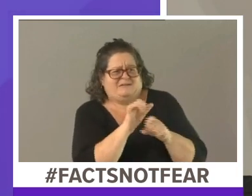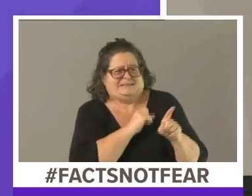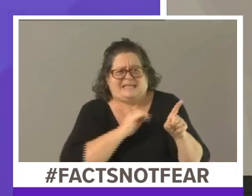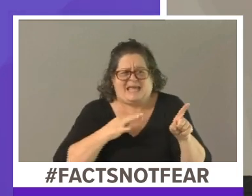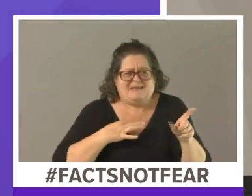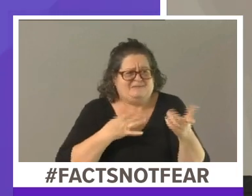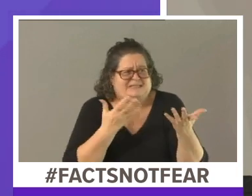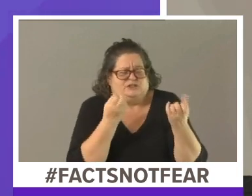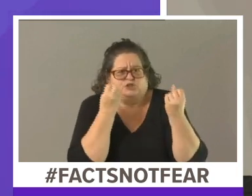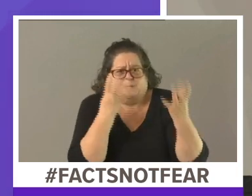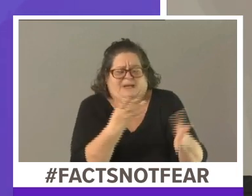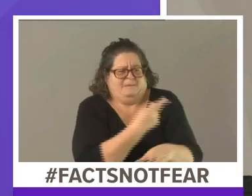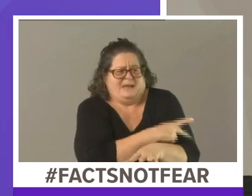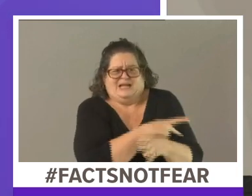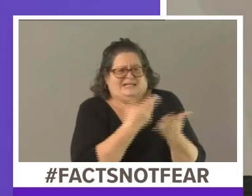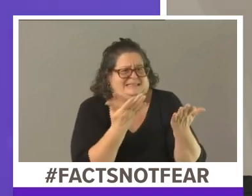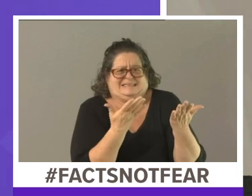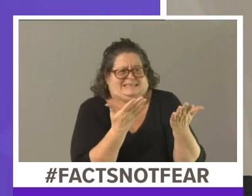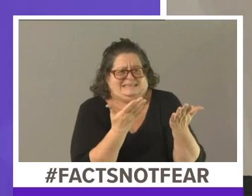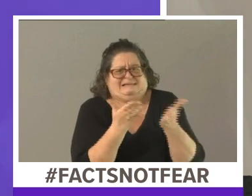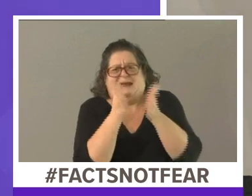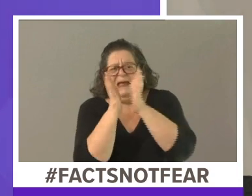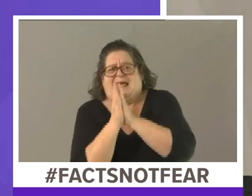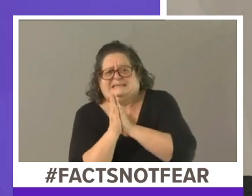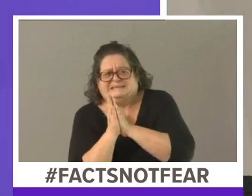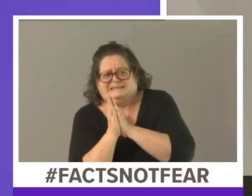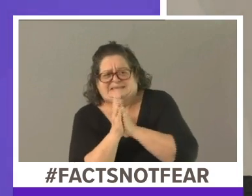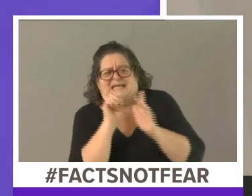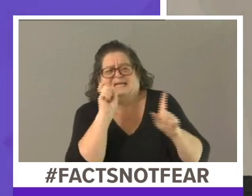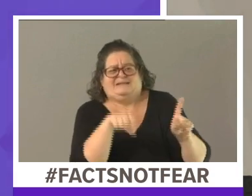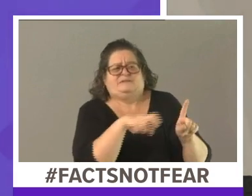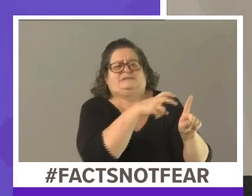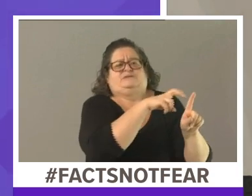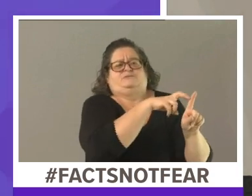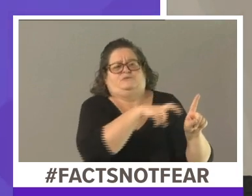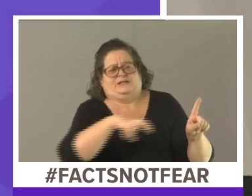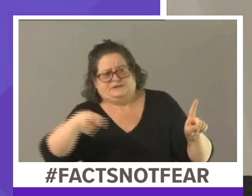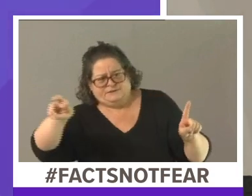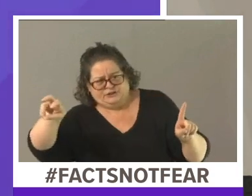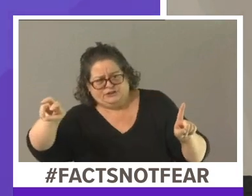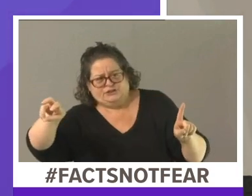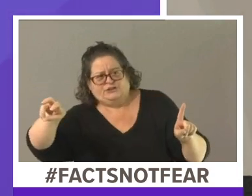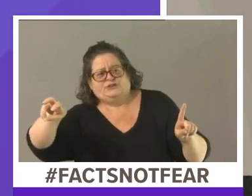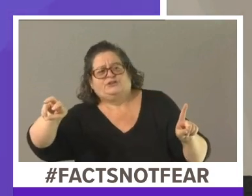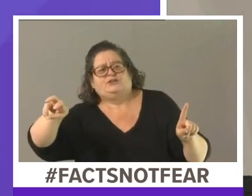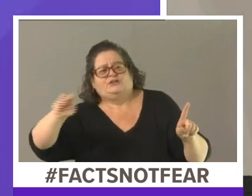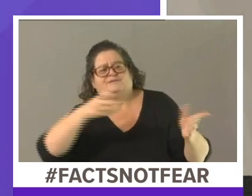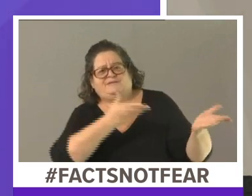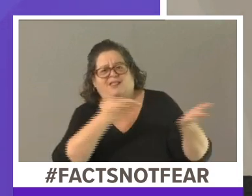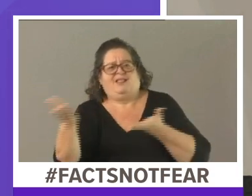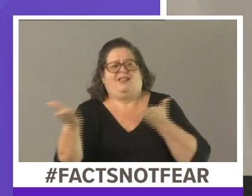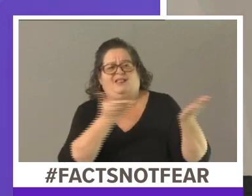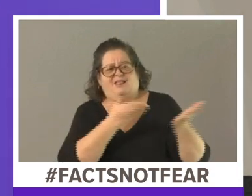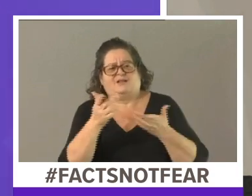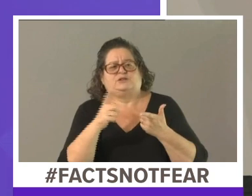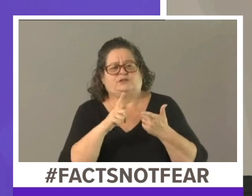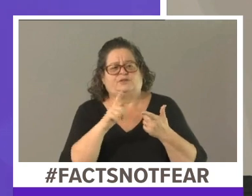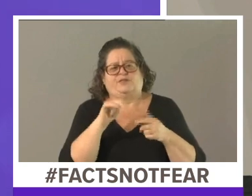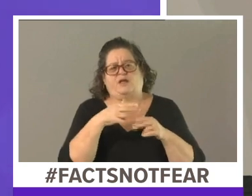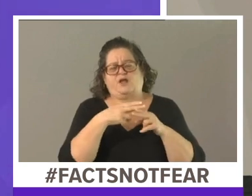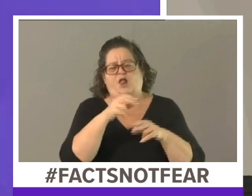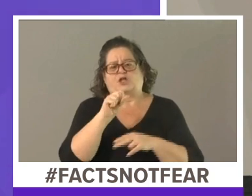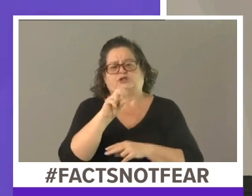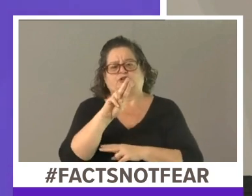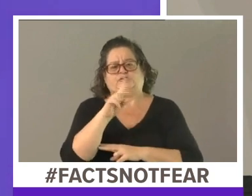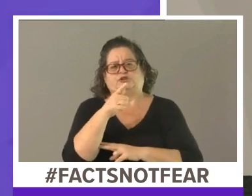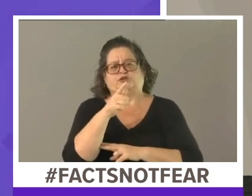especially those that had a high number of transfers through the Surge Line to other facilities. The second priority was our large